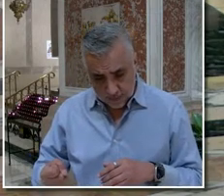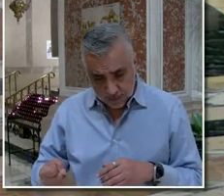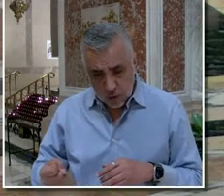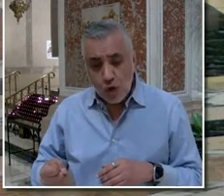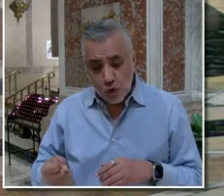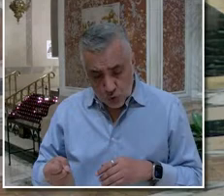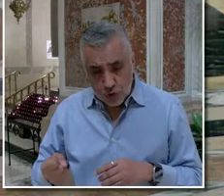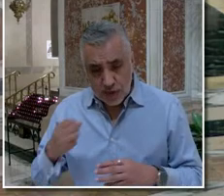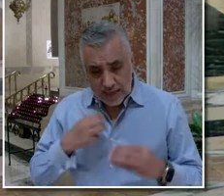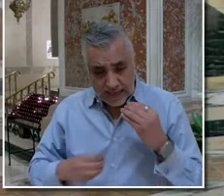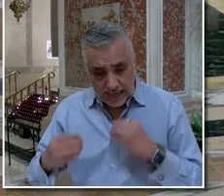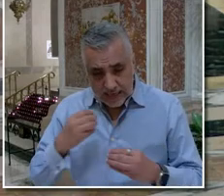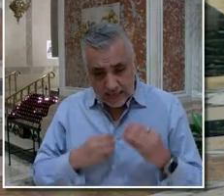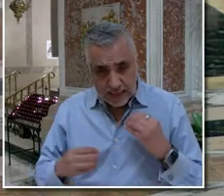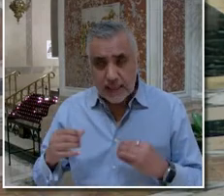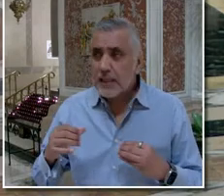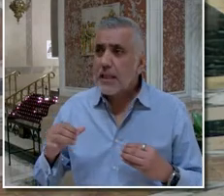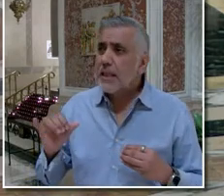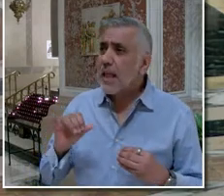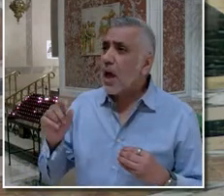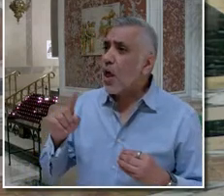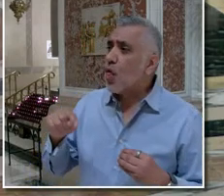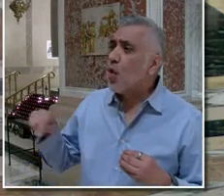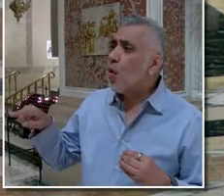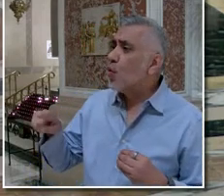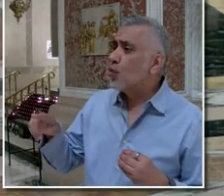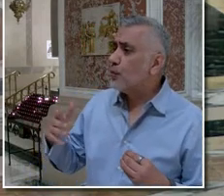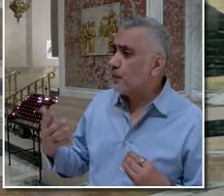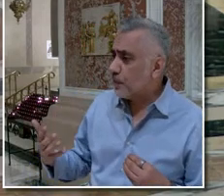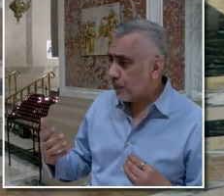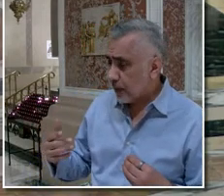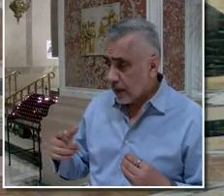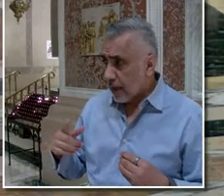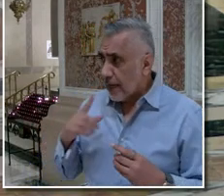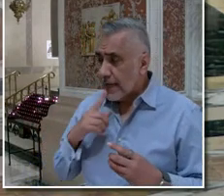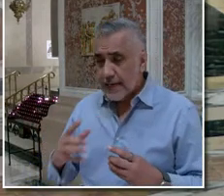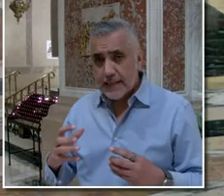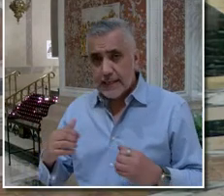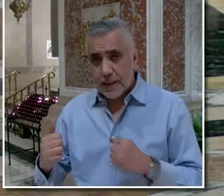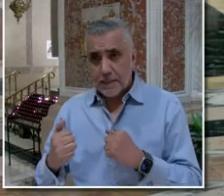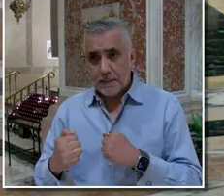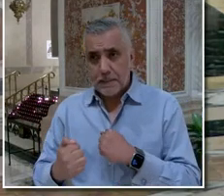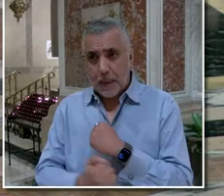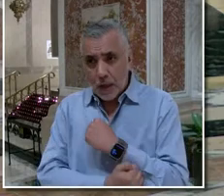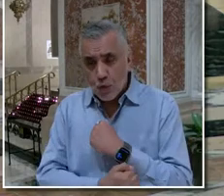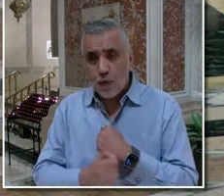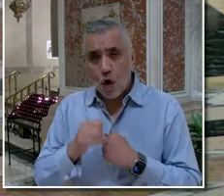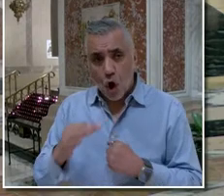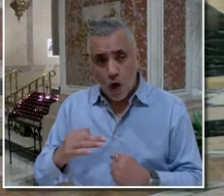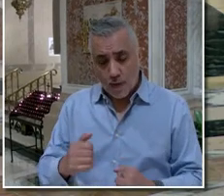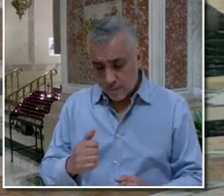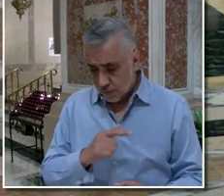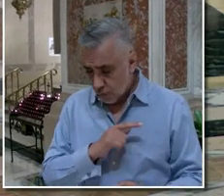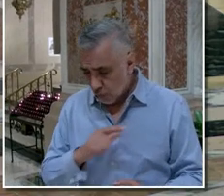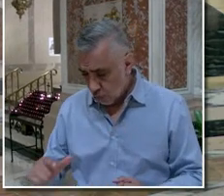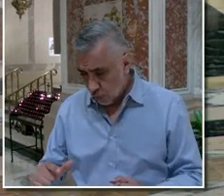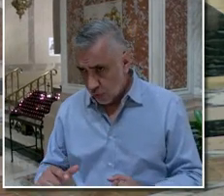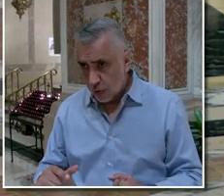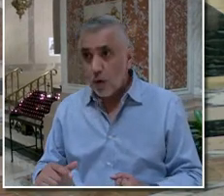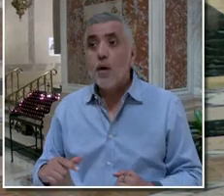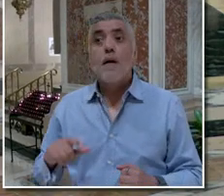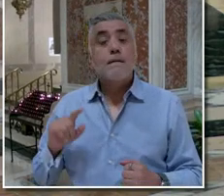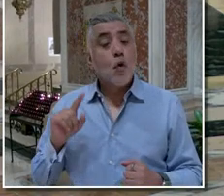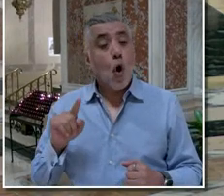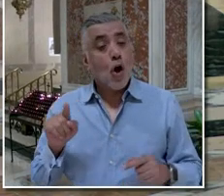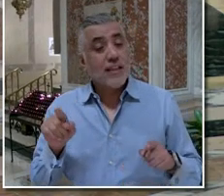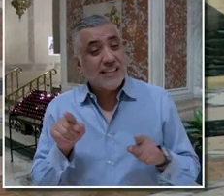you shall eat like those who are in flight. It is the Passover of the Lord. For on